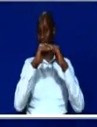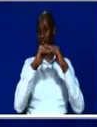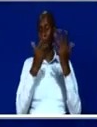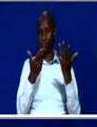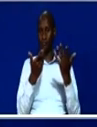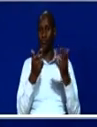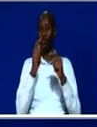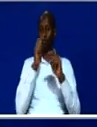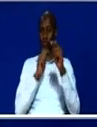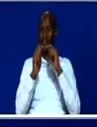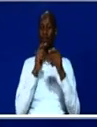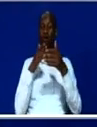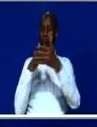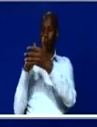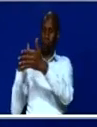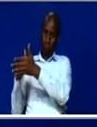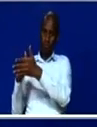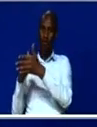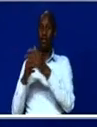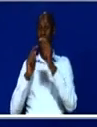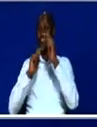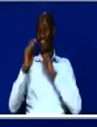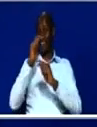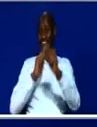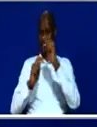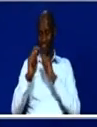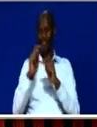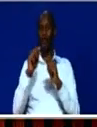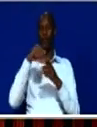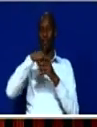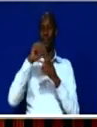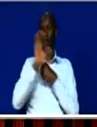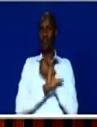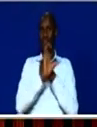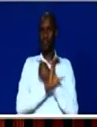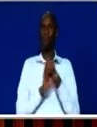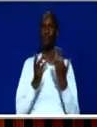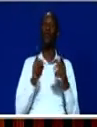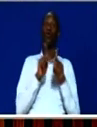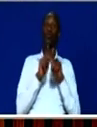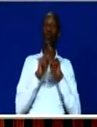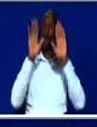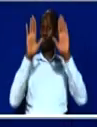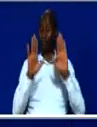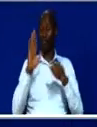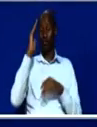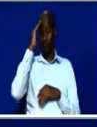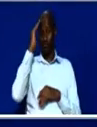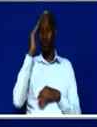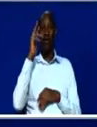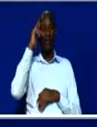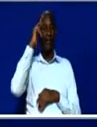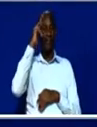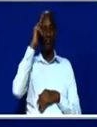trade between one country and another or be within a country. Then it is also important for us to note again